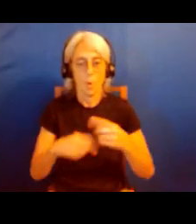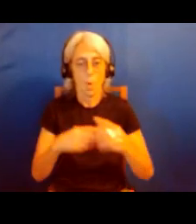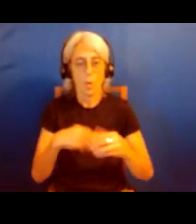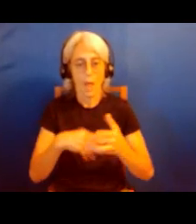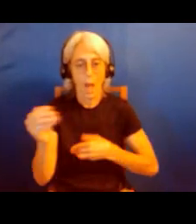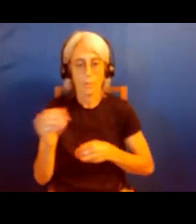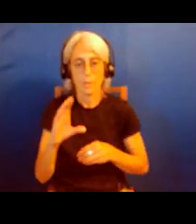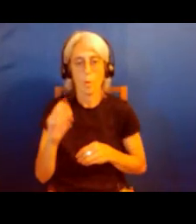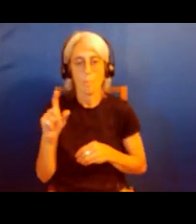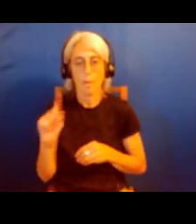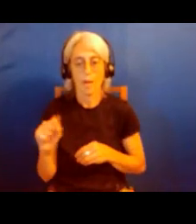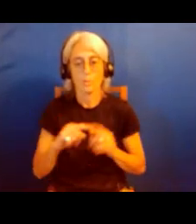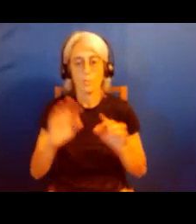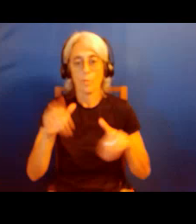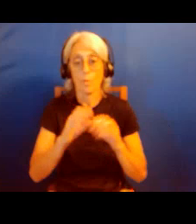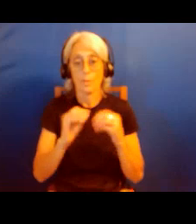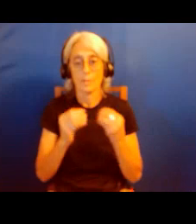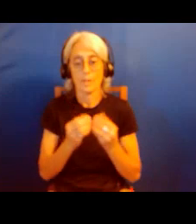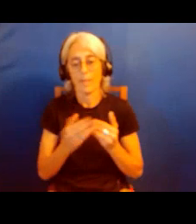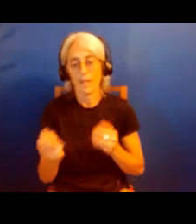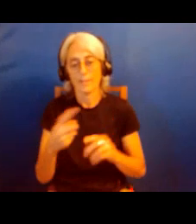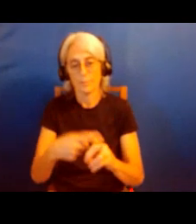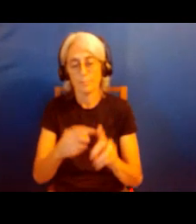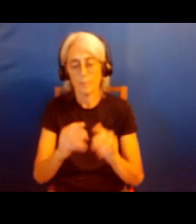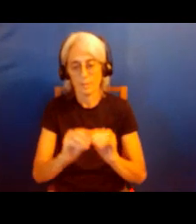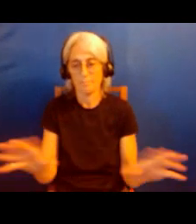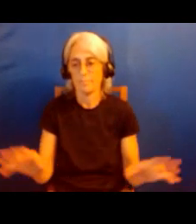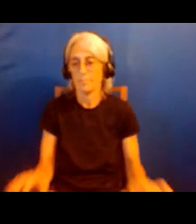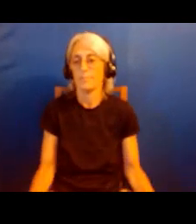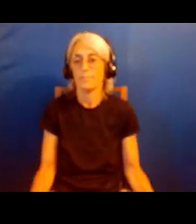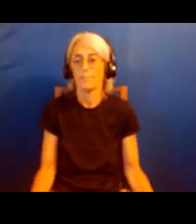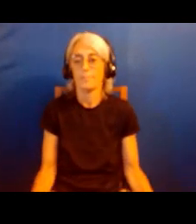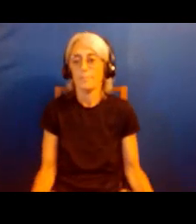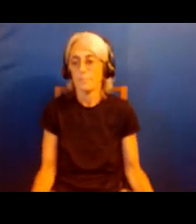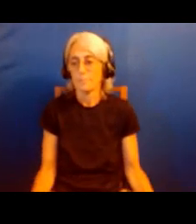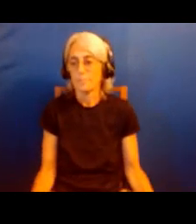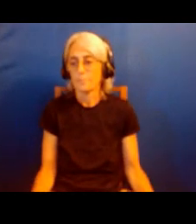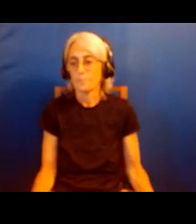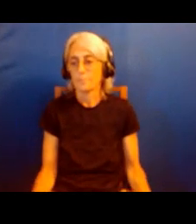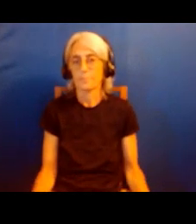entire organization within the next several months. Next slide, please.